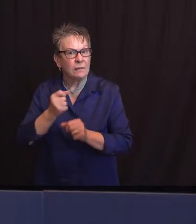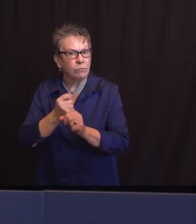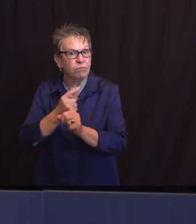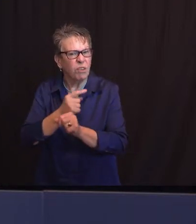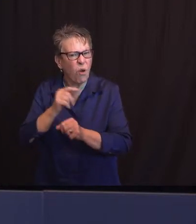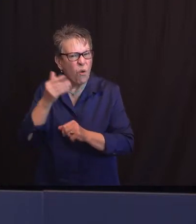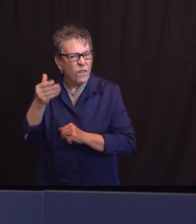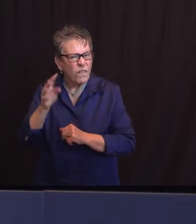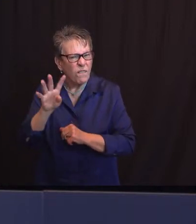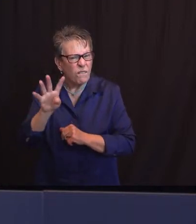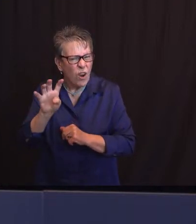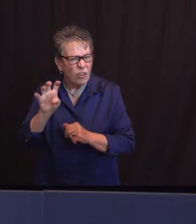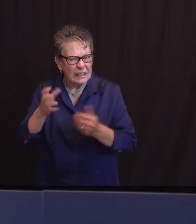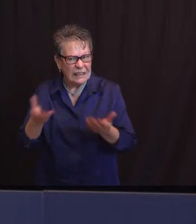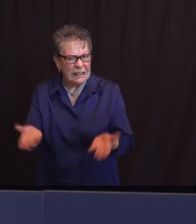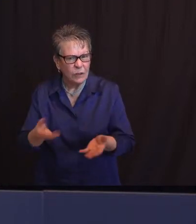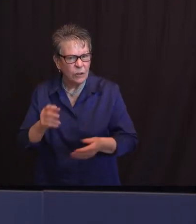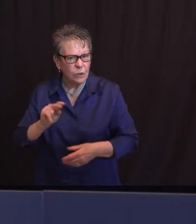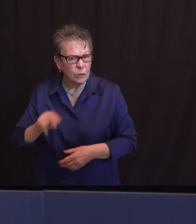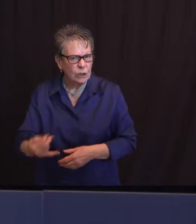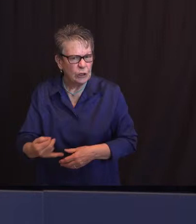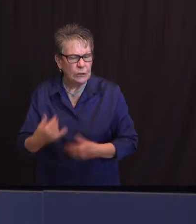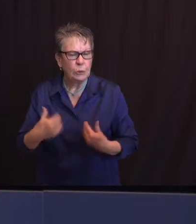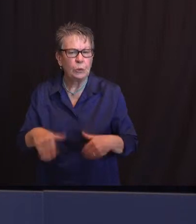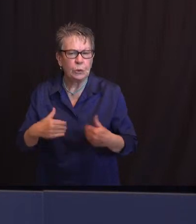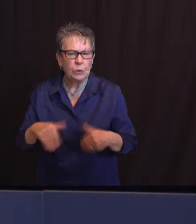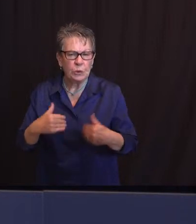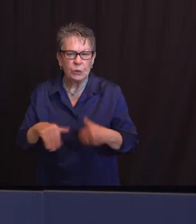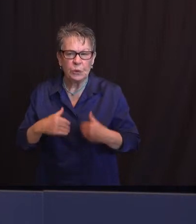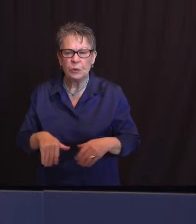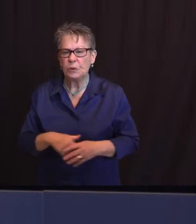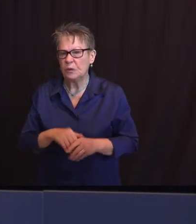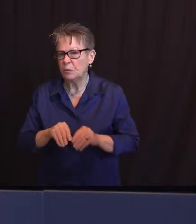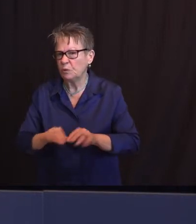and able to cause more severe disease. We have